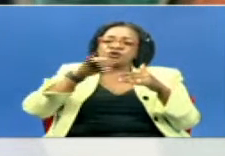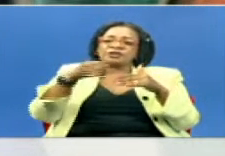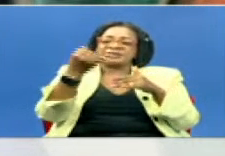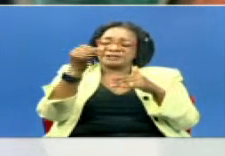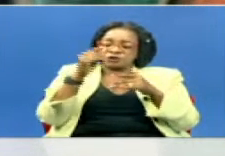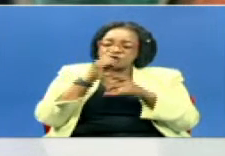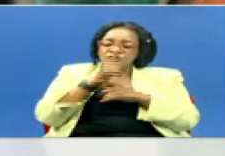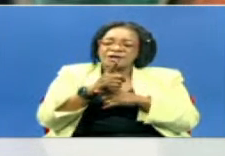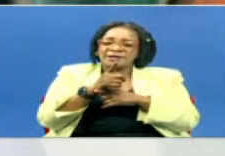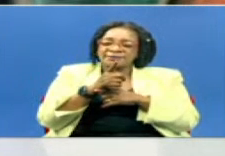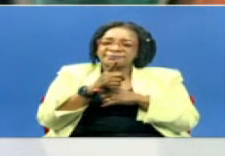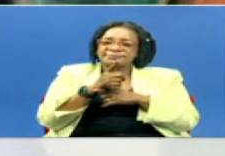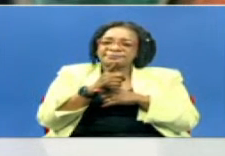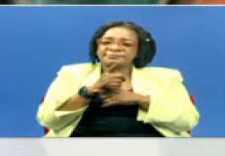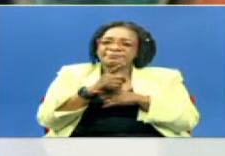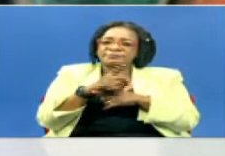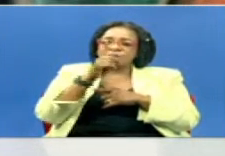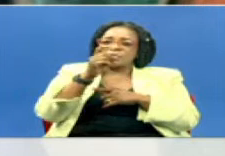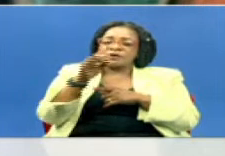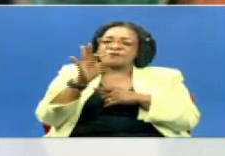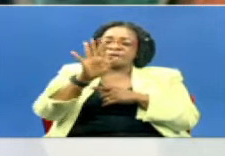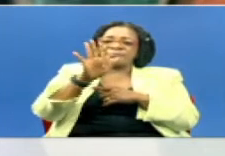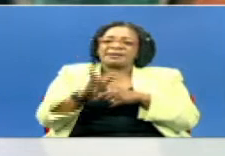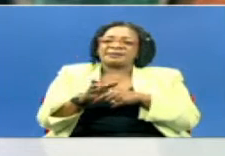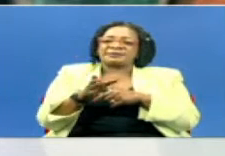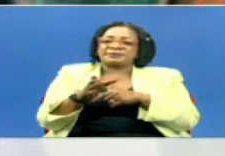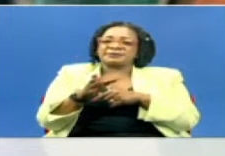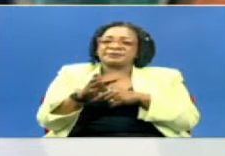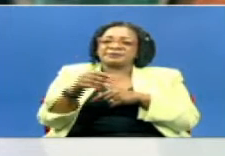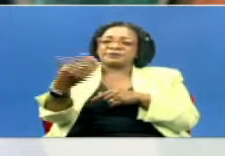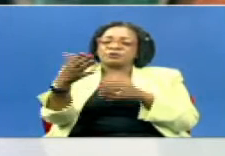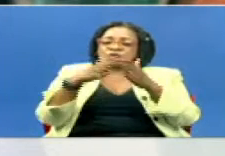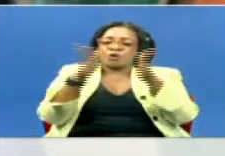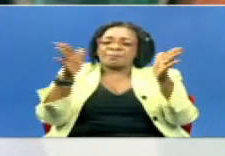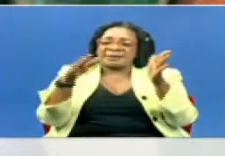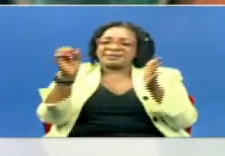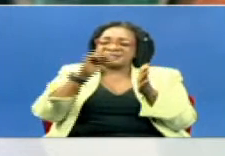orders one of the players to open the servers.